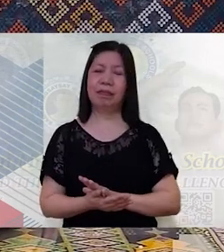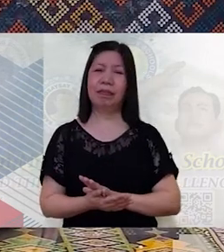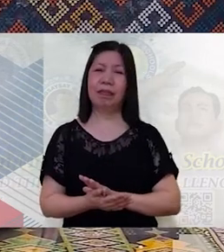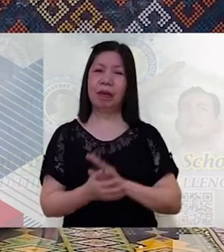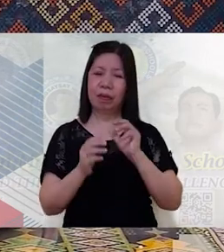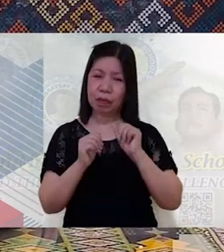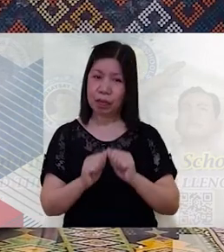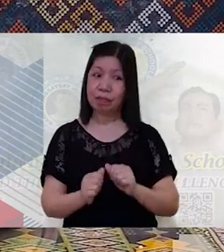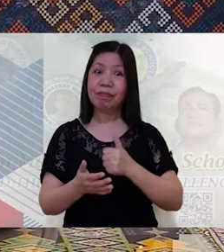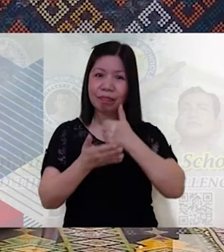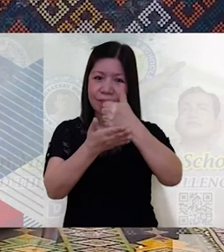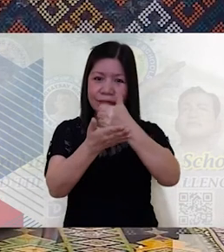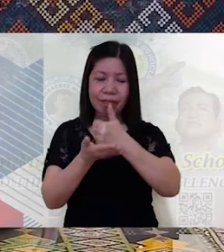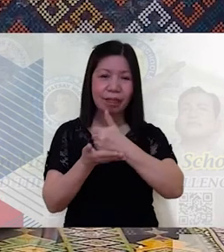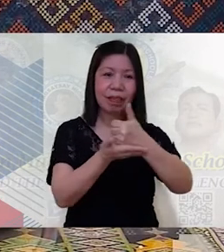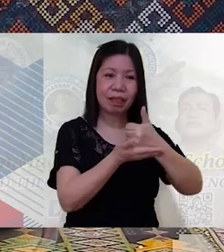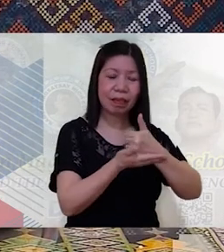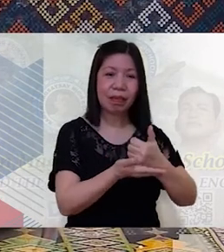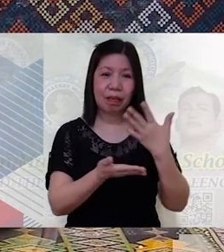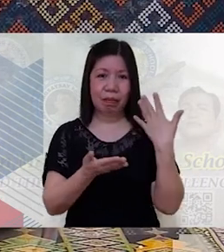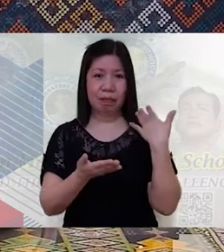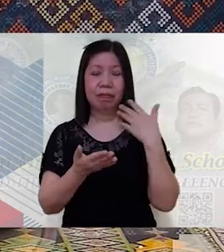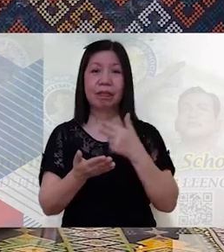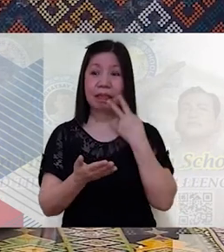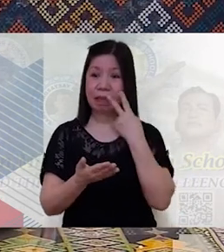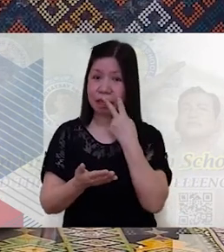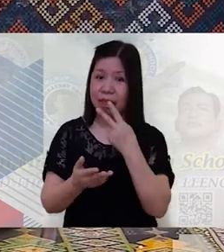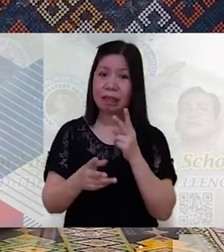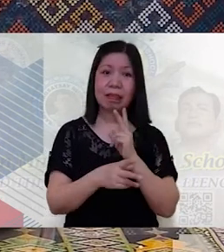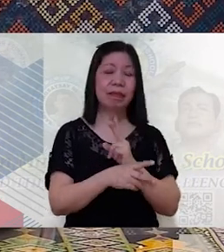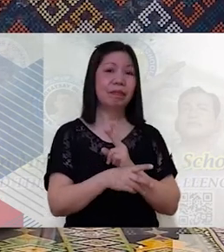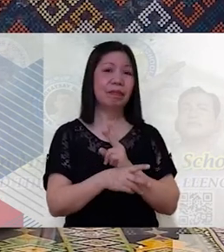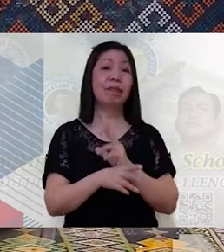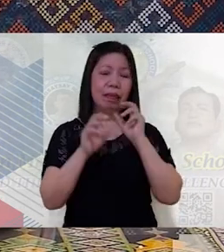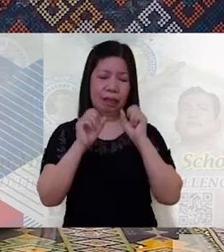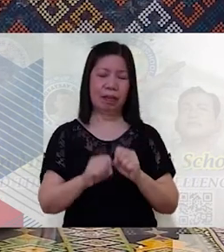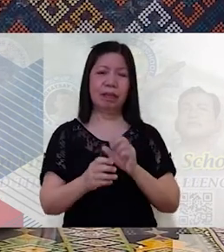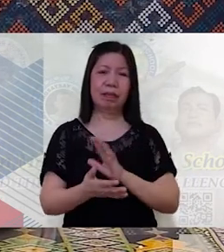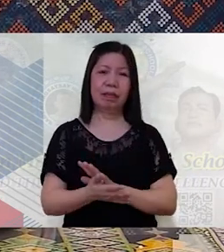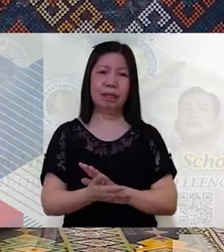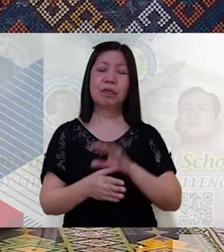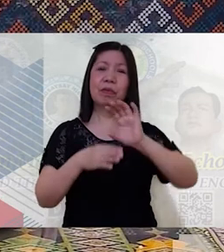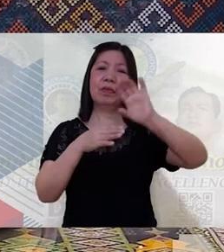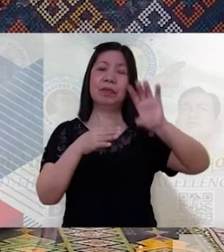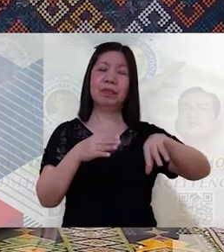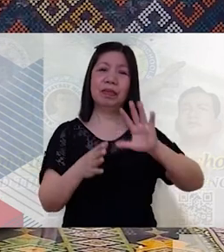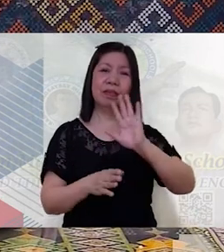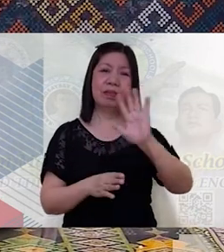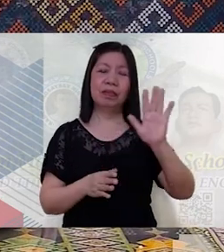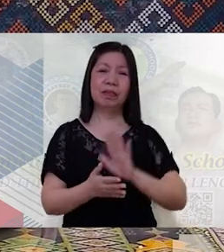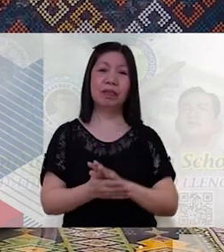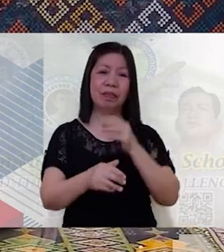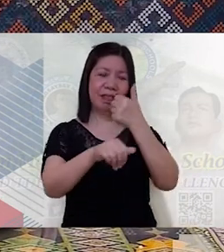fathers hovering over your shoulders and seeing to it that you are able to complete